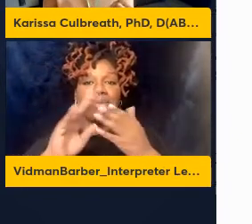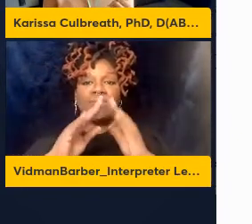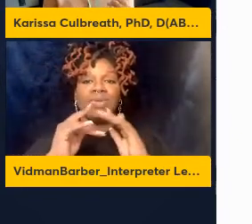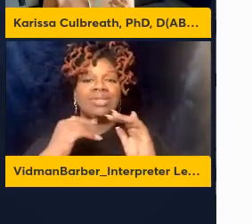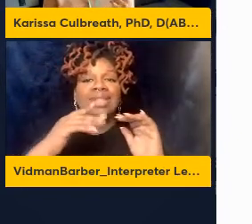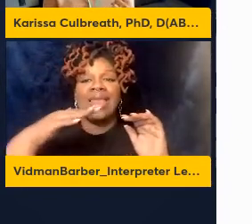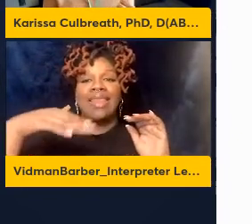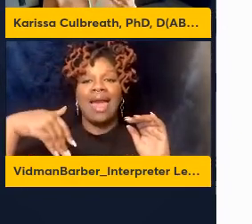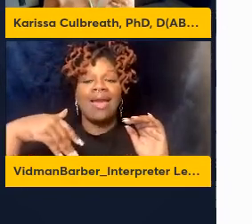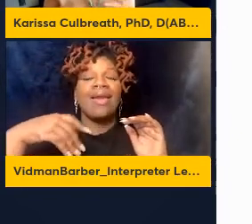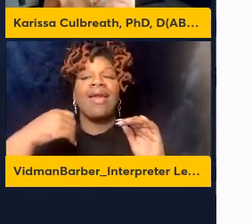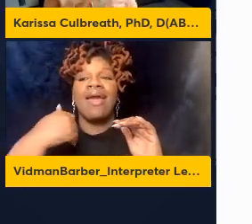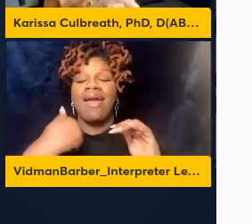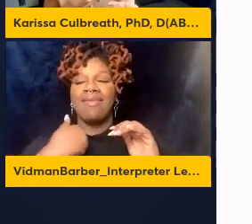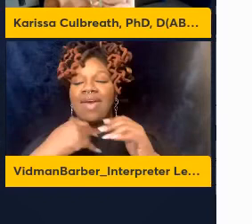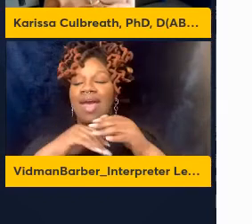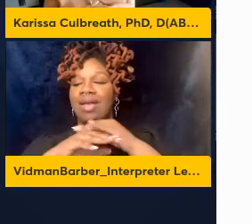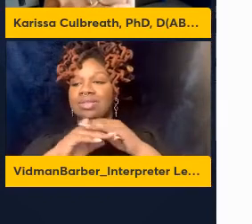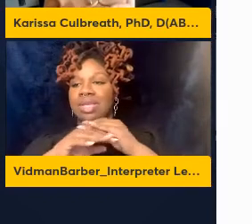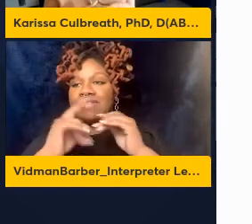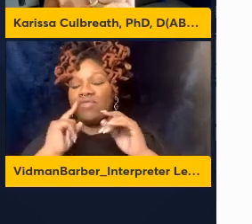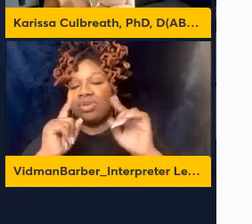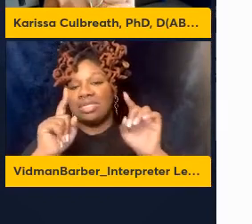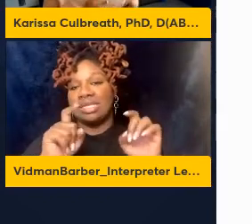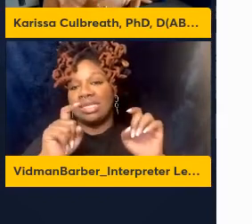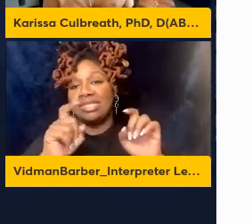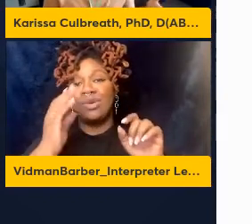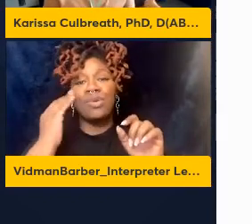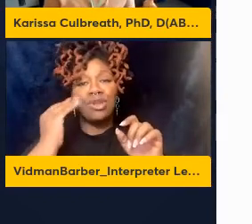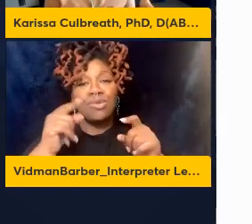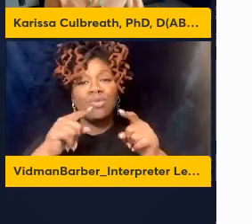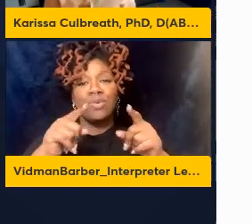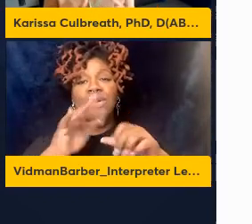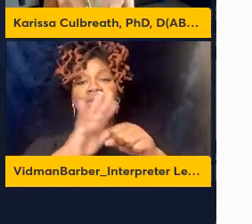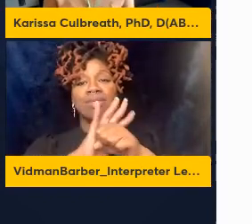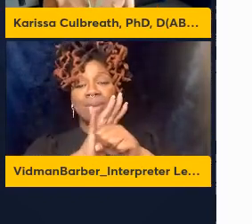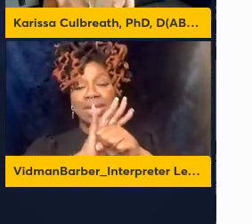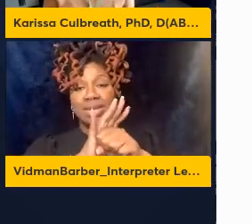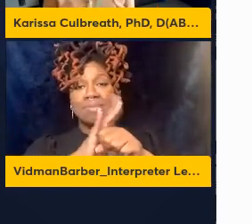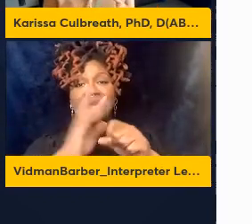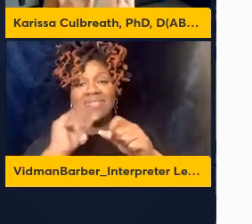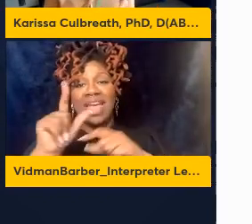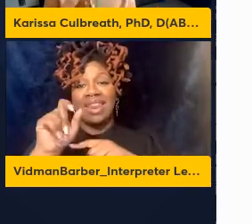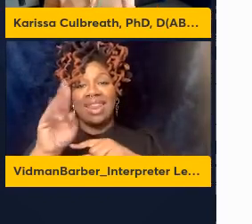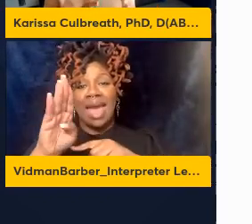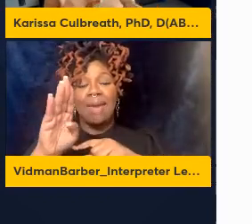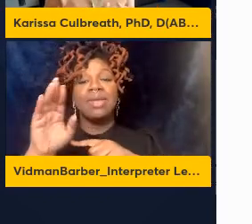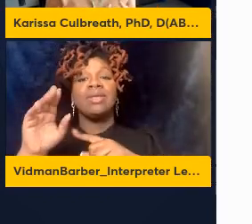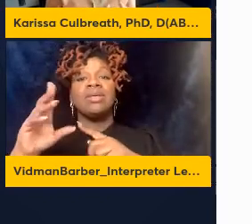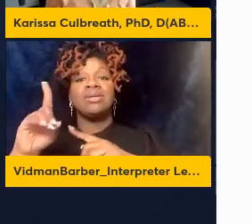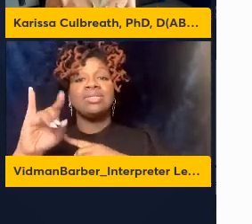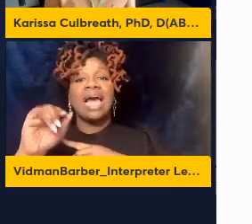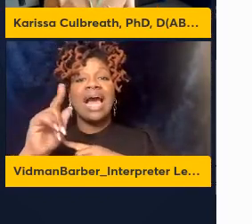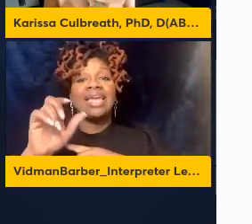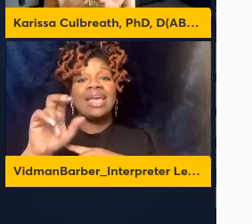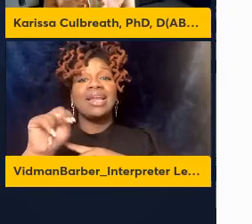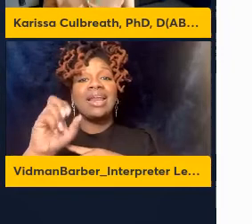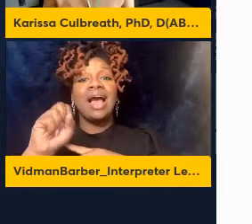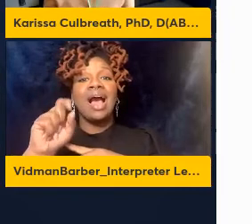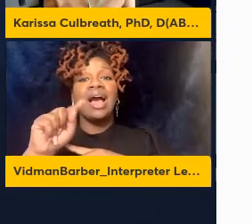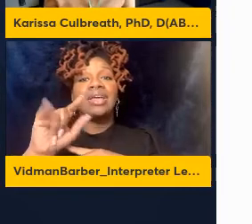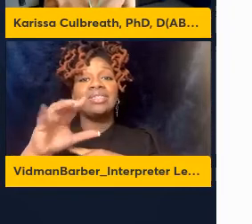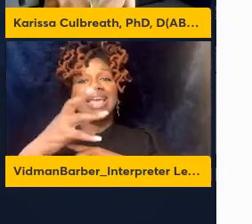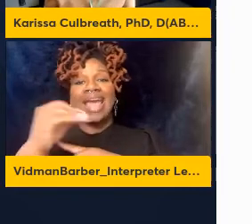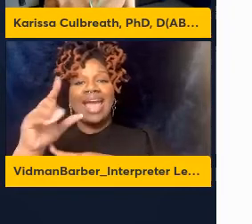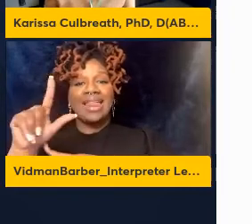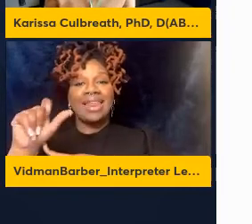to testing. And so what we knew during this pandemic was that laboratory diagnostics and testing was